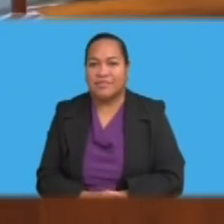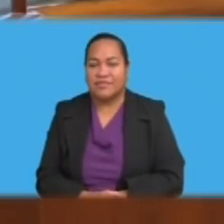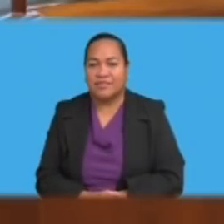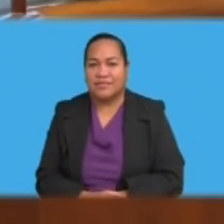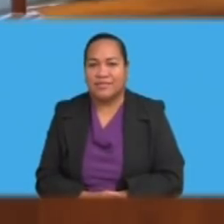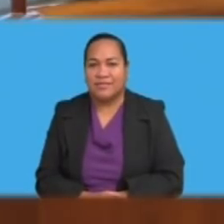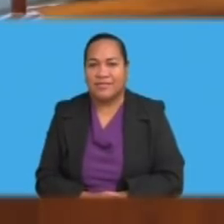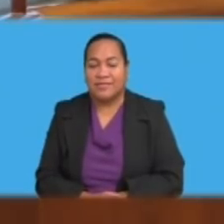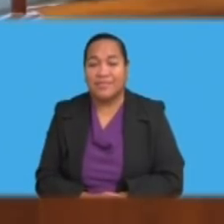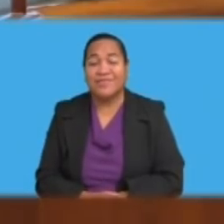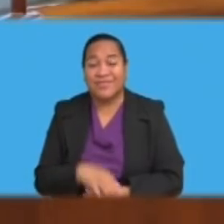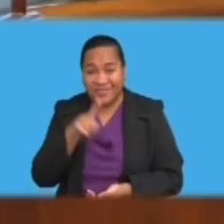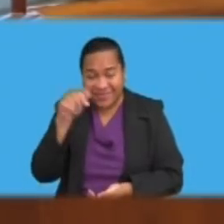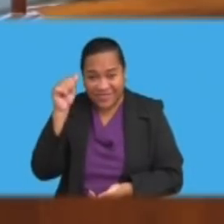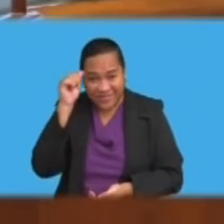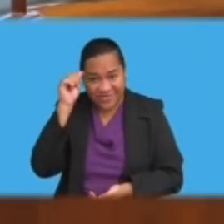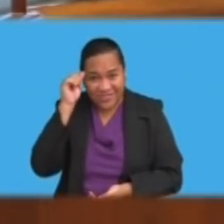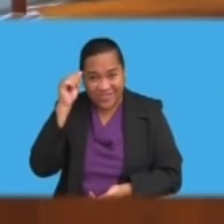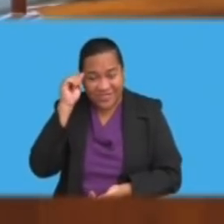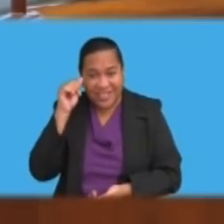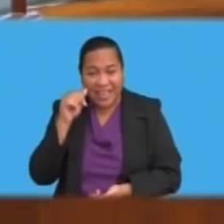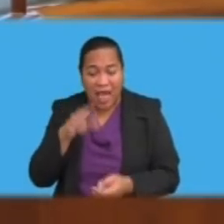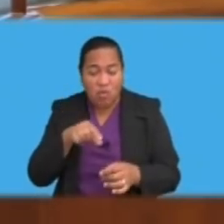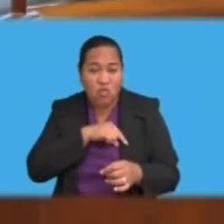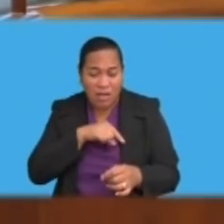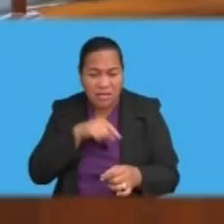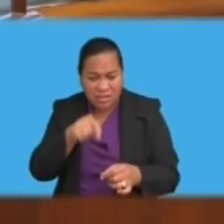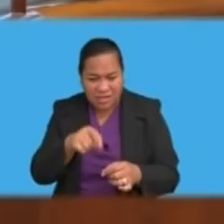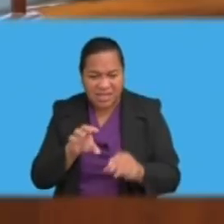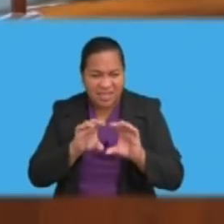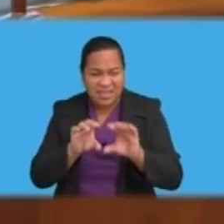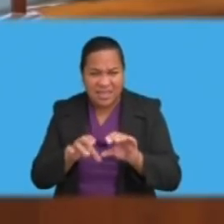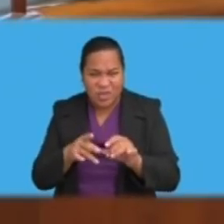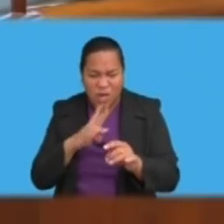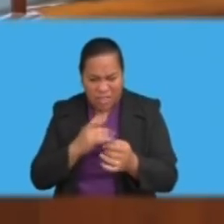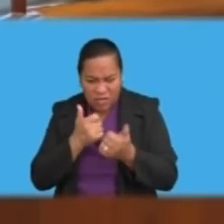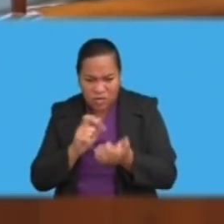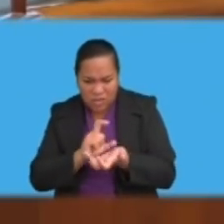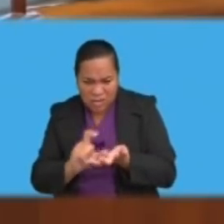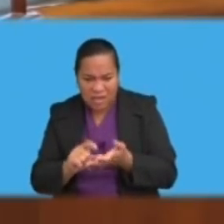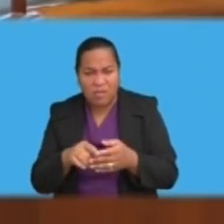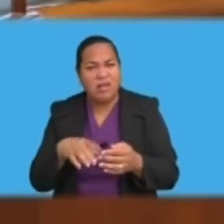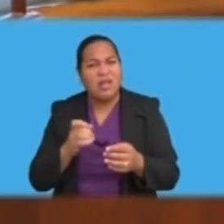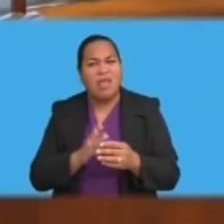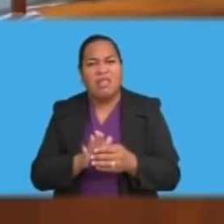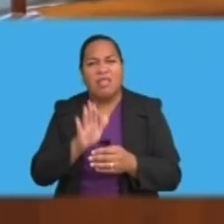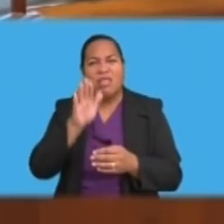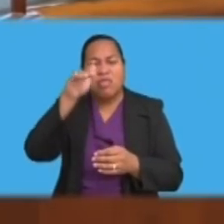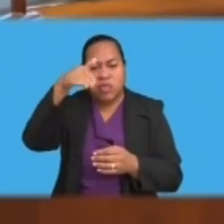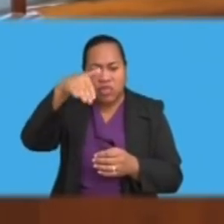Just like Fiji. And as you know, Madam Speaker, the quality of discourse in this country has deteriorated under Fiji